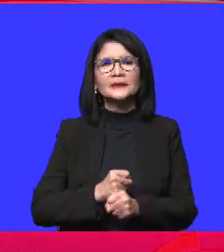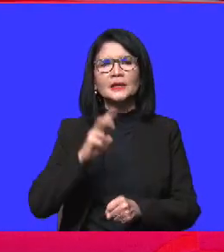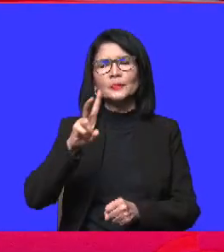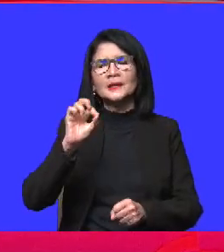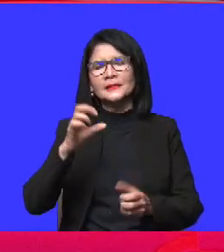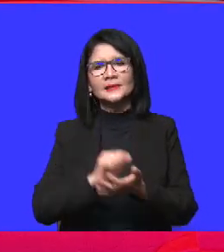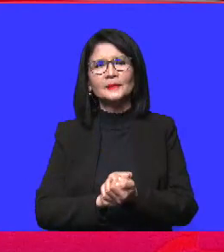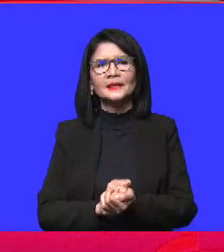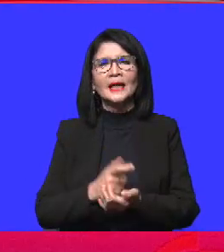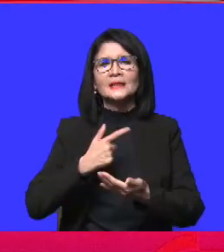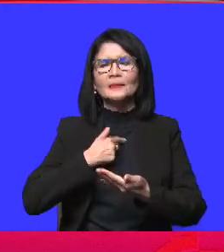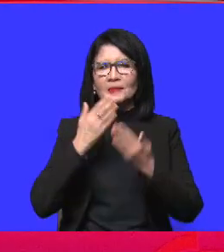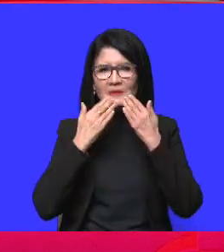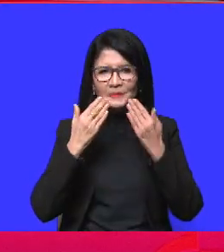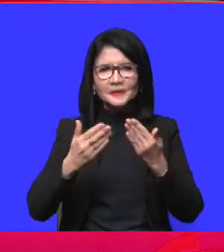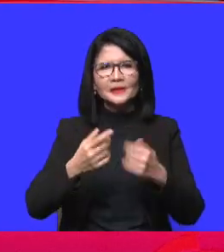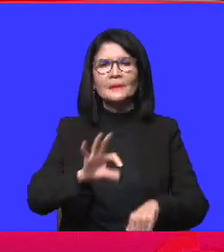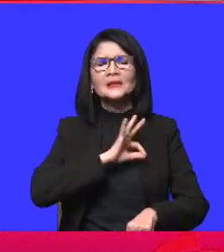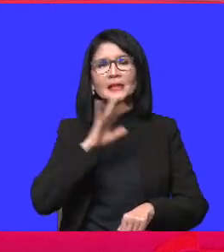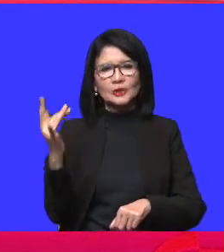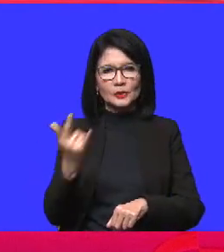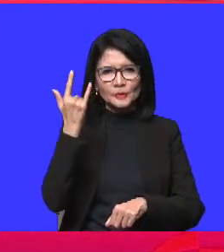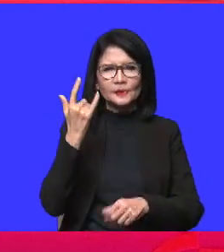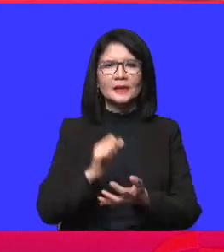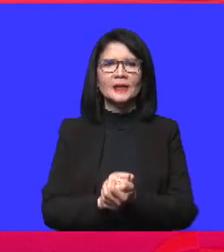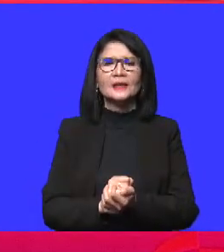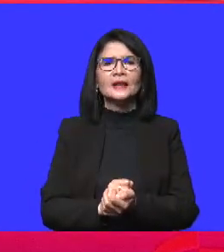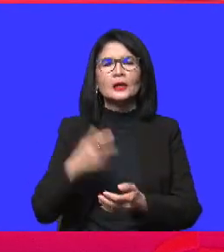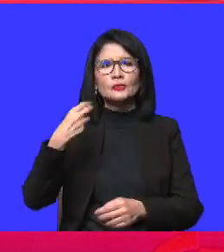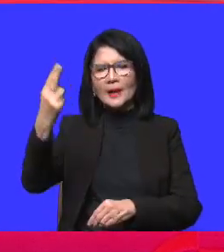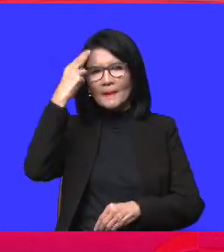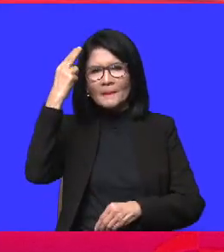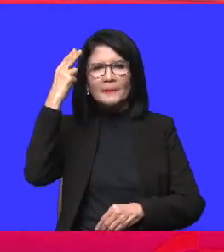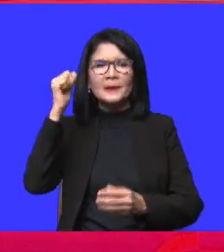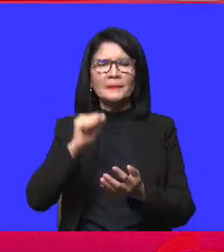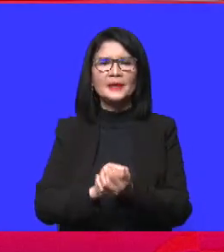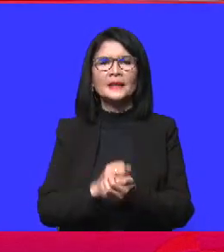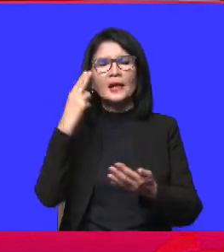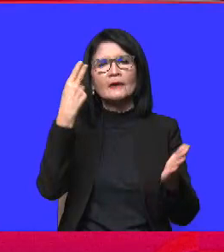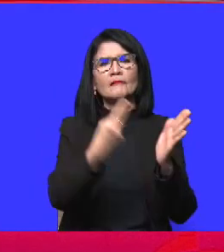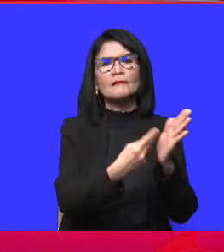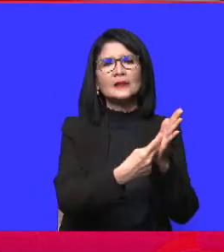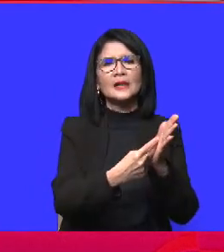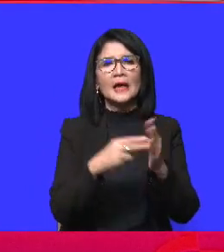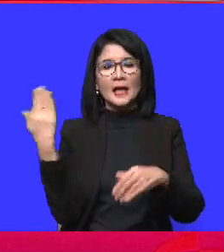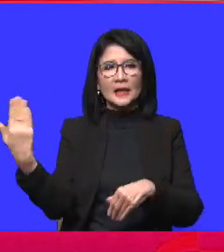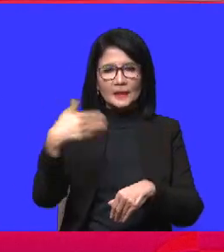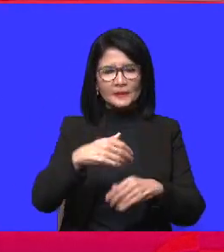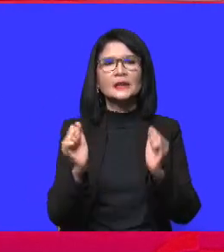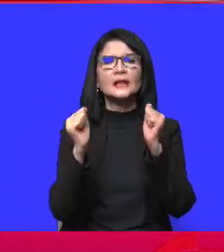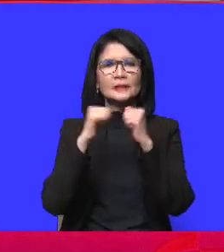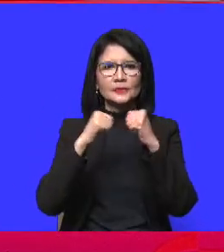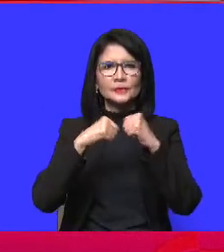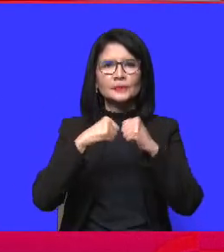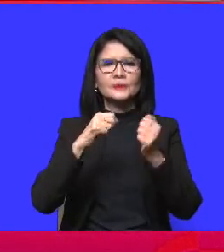I would like first to congratulate President Giorgiovi for his wise leadership and the fact that we arrived at an agreement at